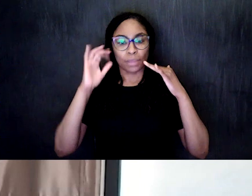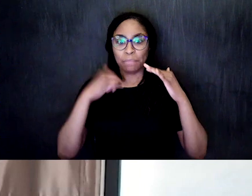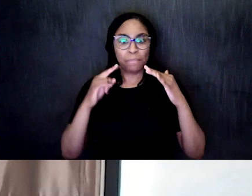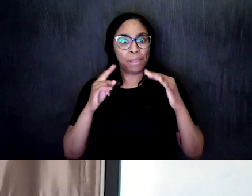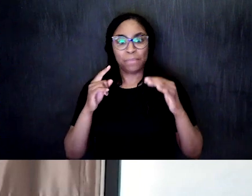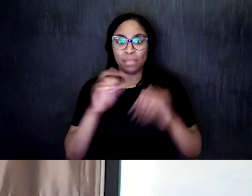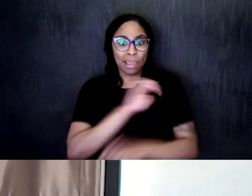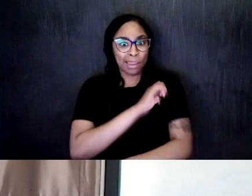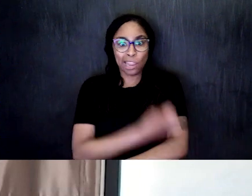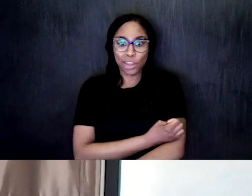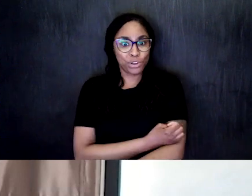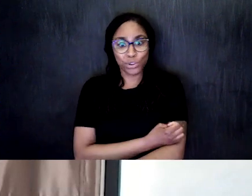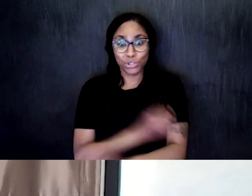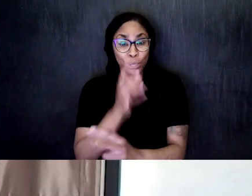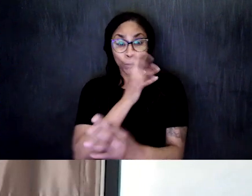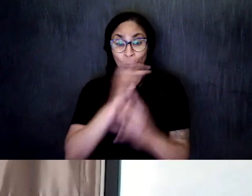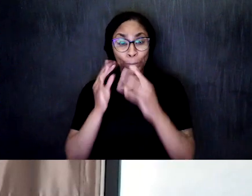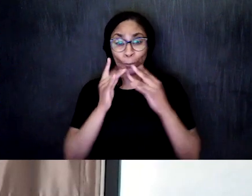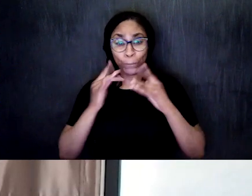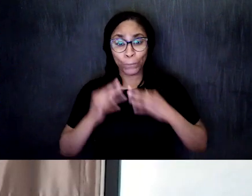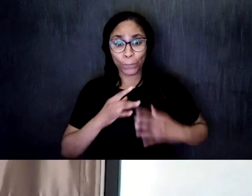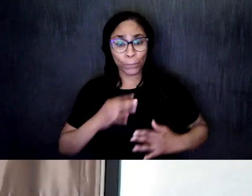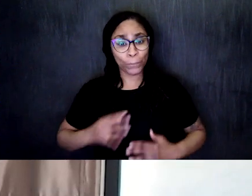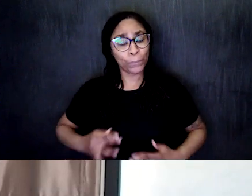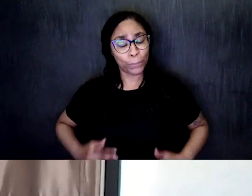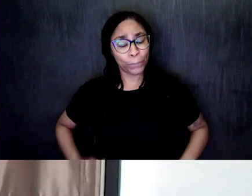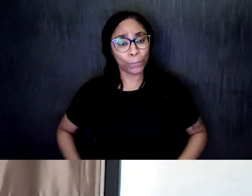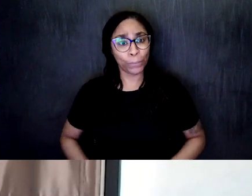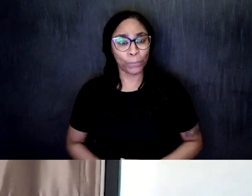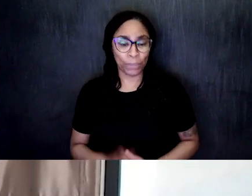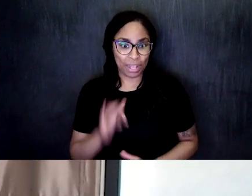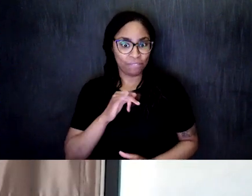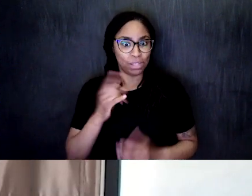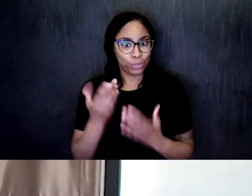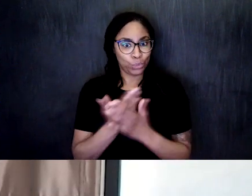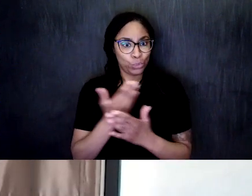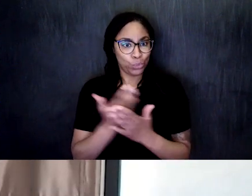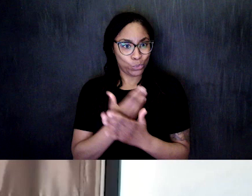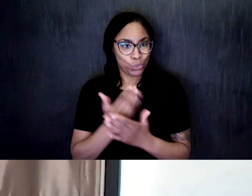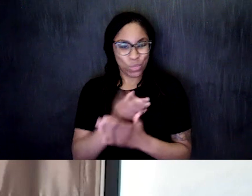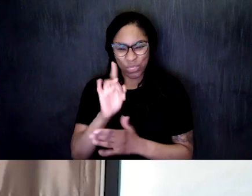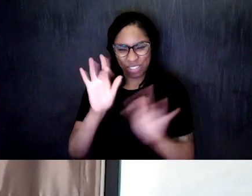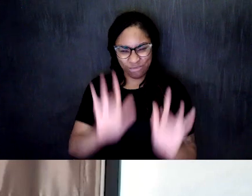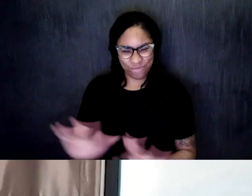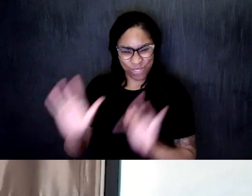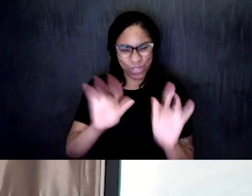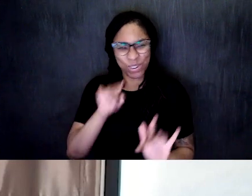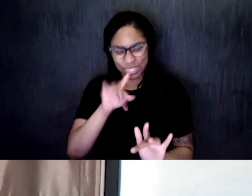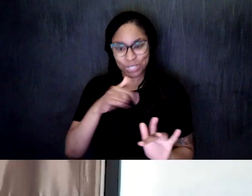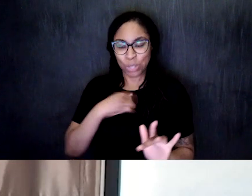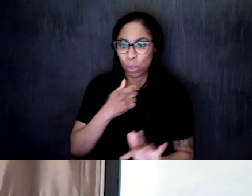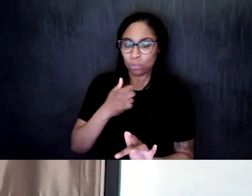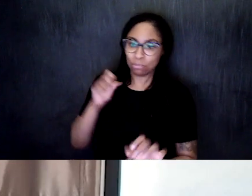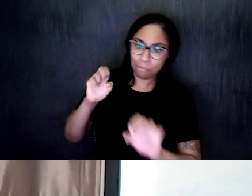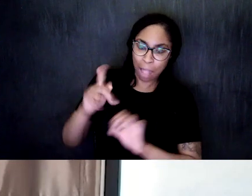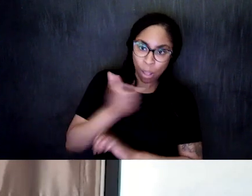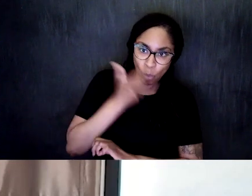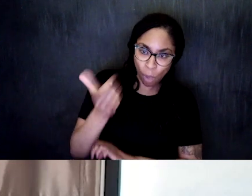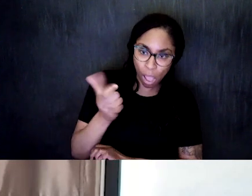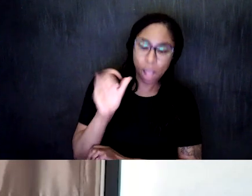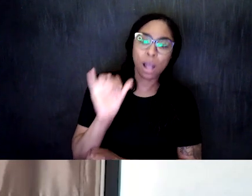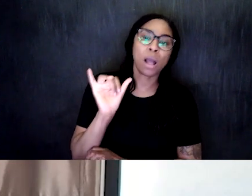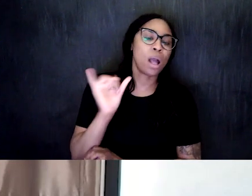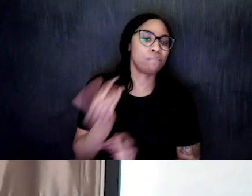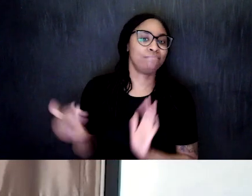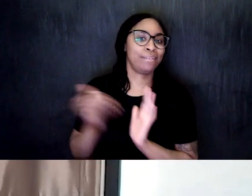already feel a rush of energy in your body with that. And if it's new, this video is recorded, so you can go back and practice